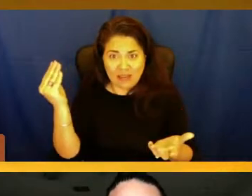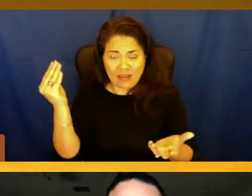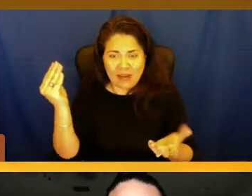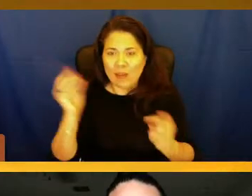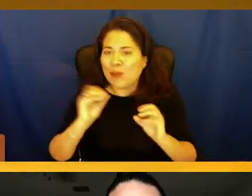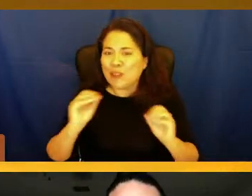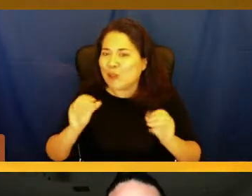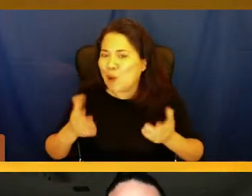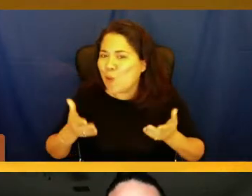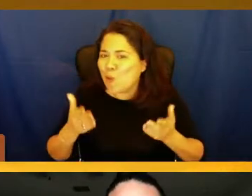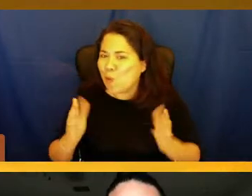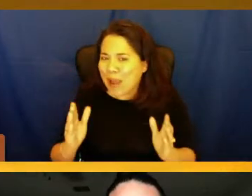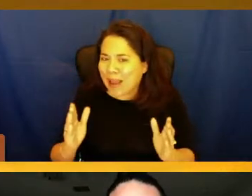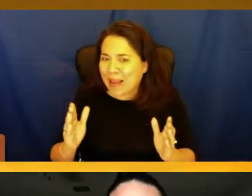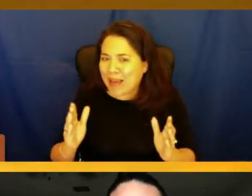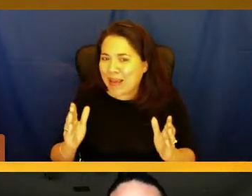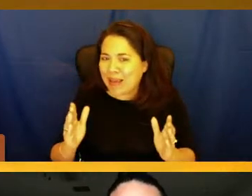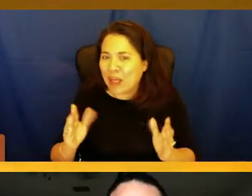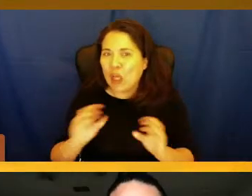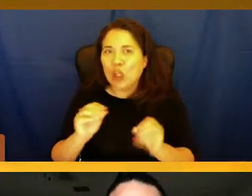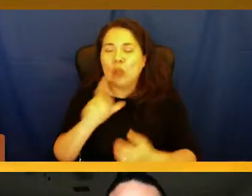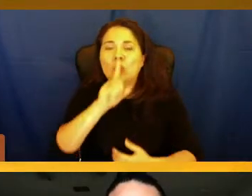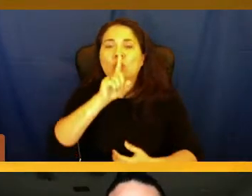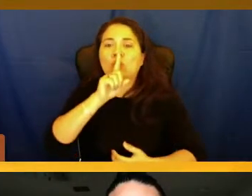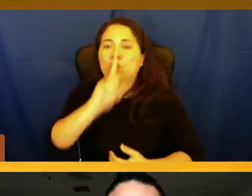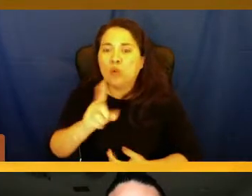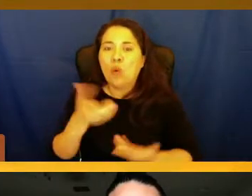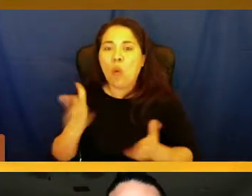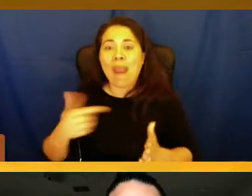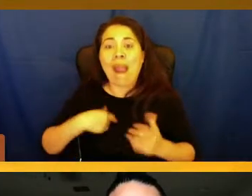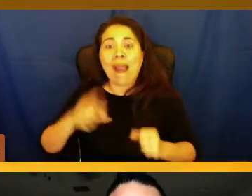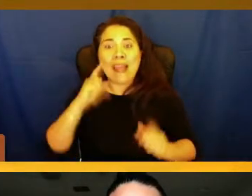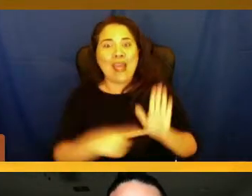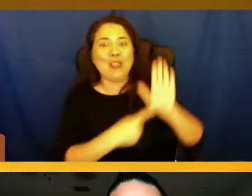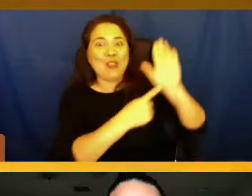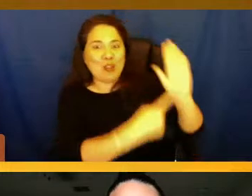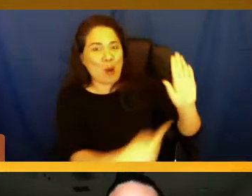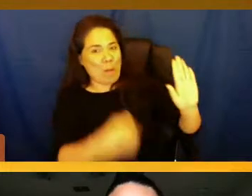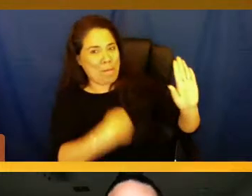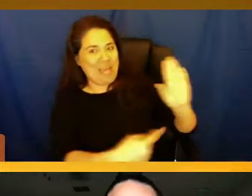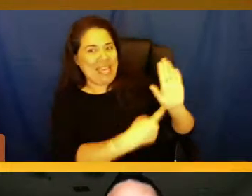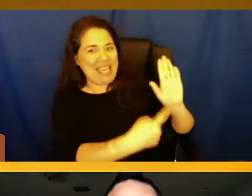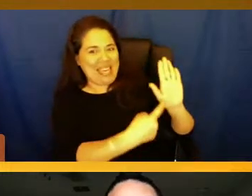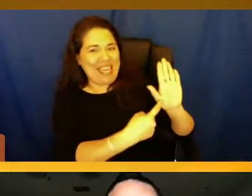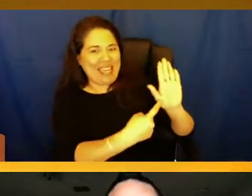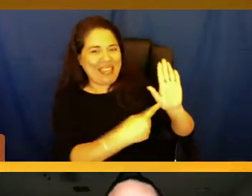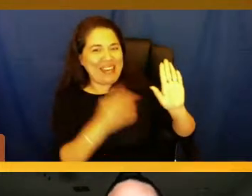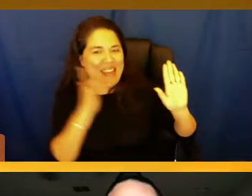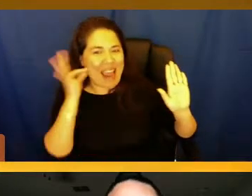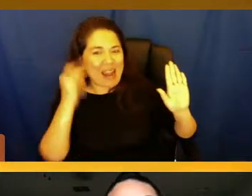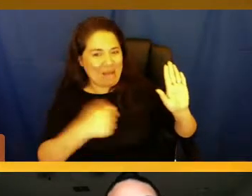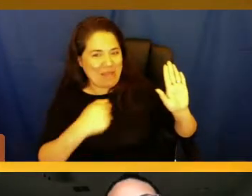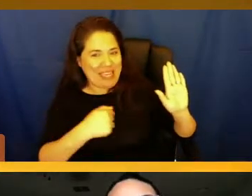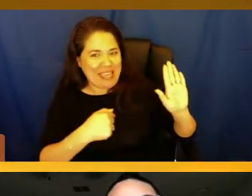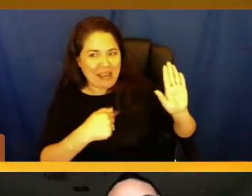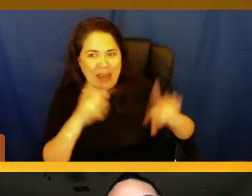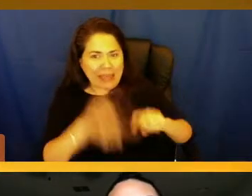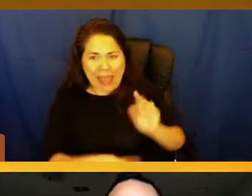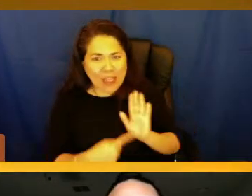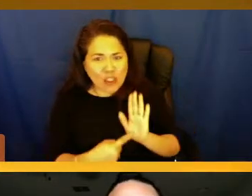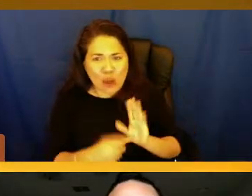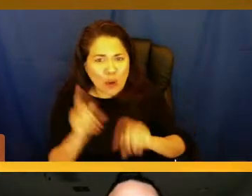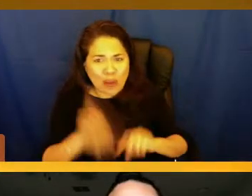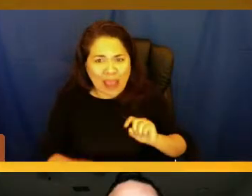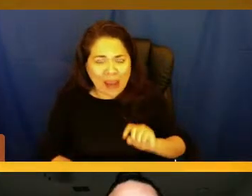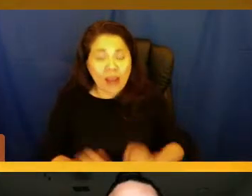no true way I can ever show or determine how Native I am to my own nation. And the other